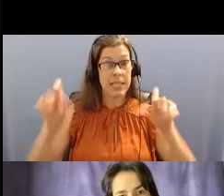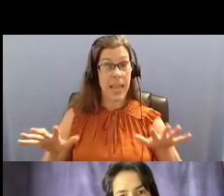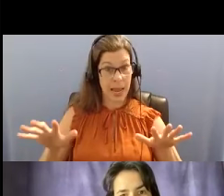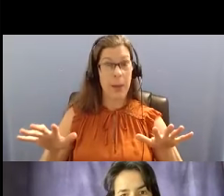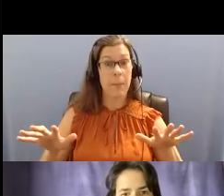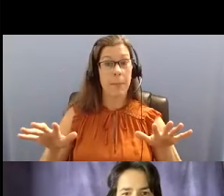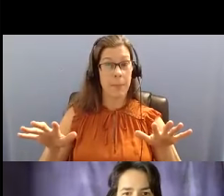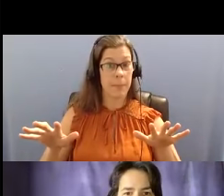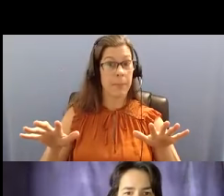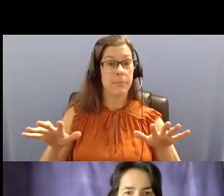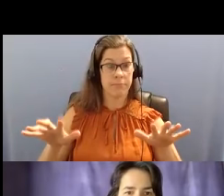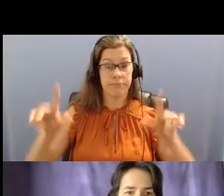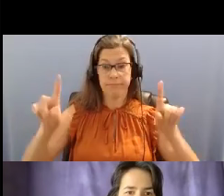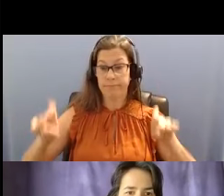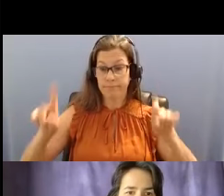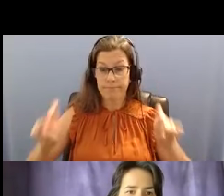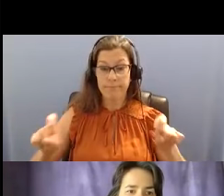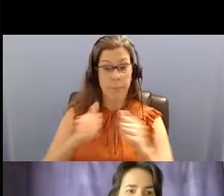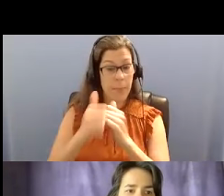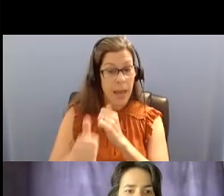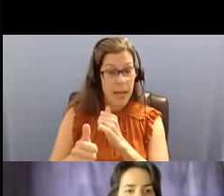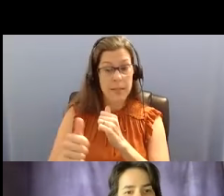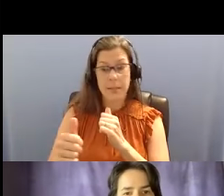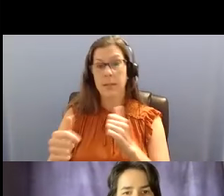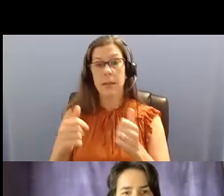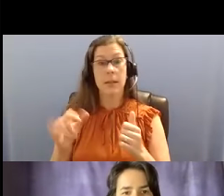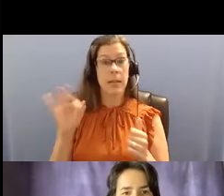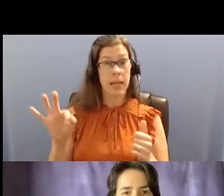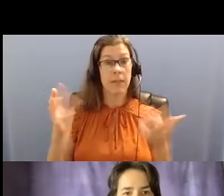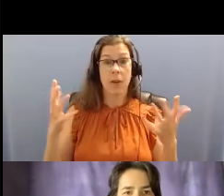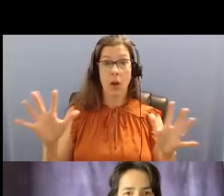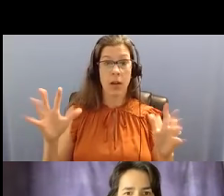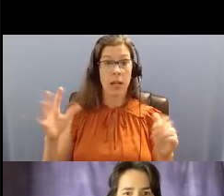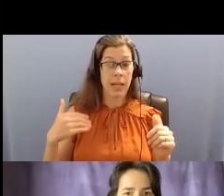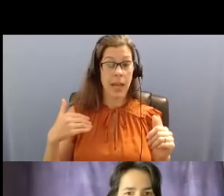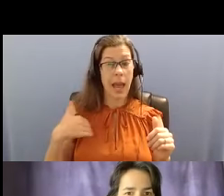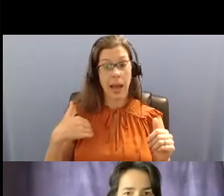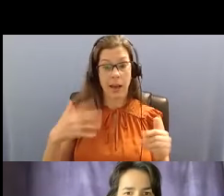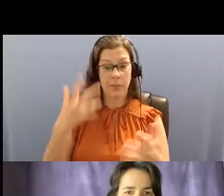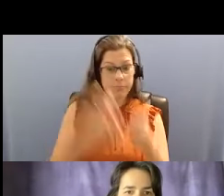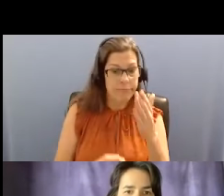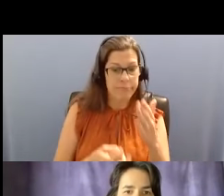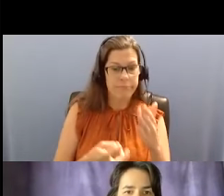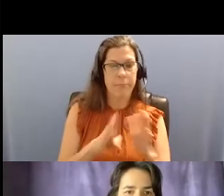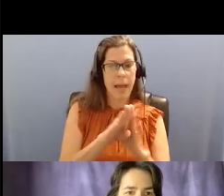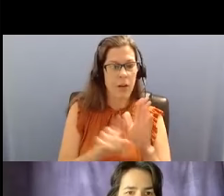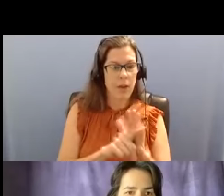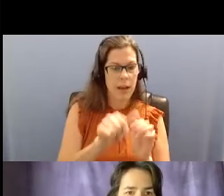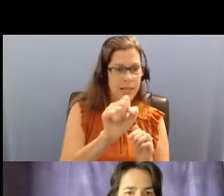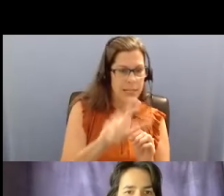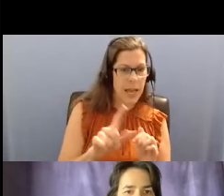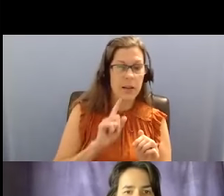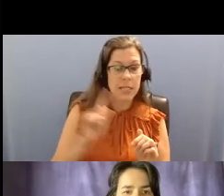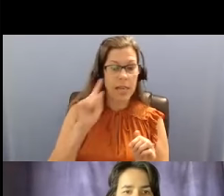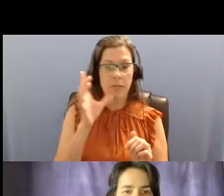pass through those, especially for people that maybe have deaf parents or you have a great background in ASL but no